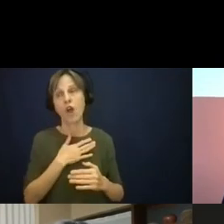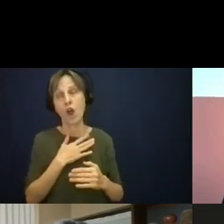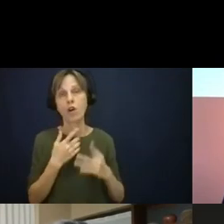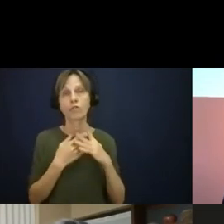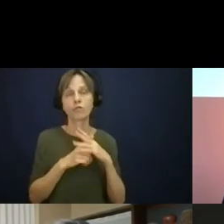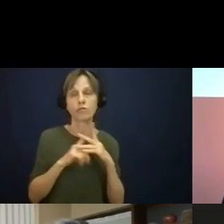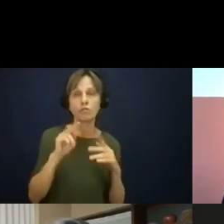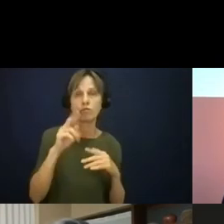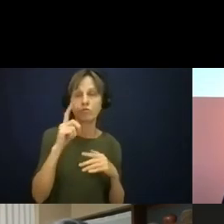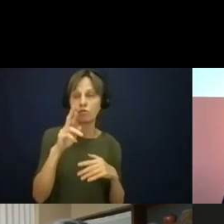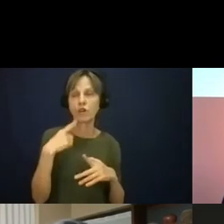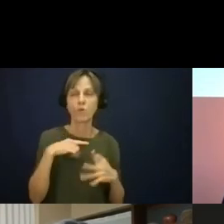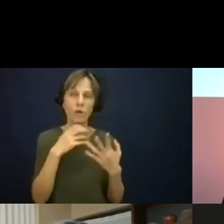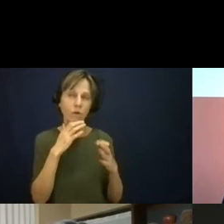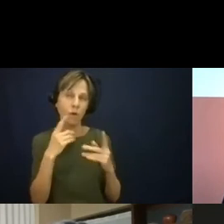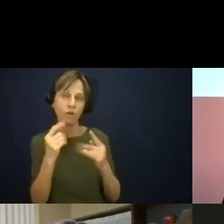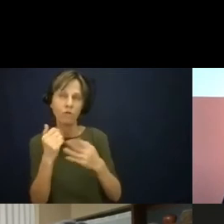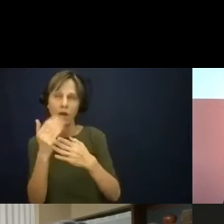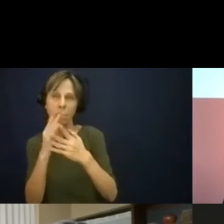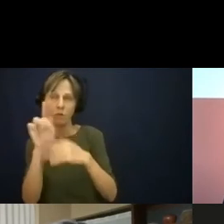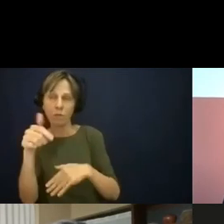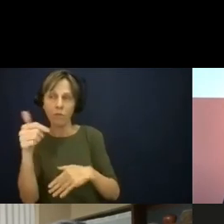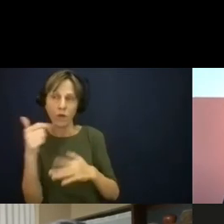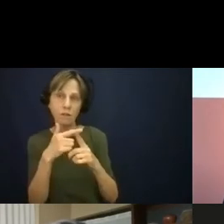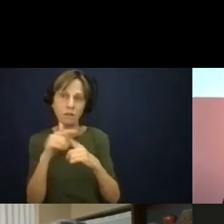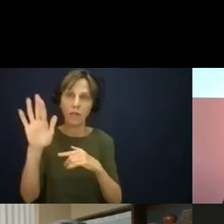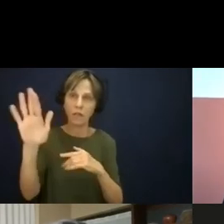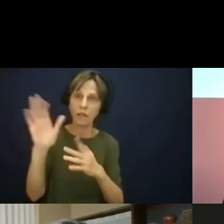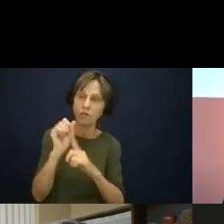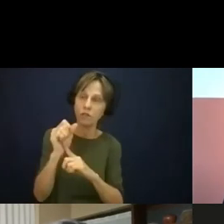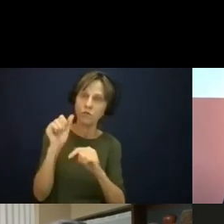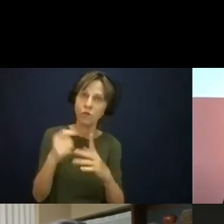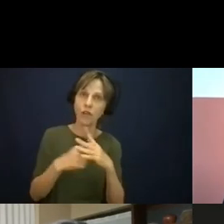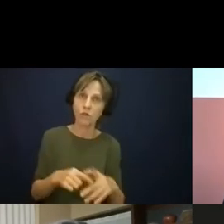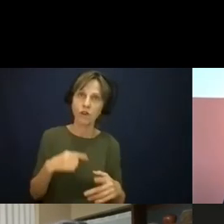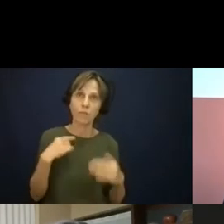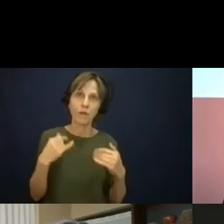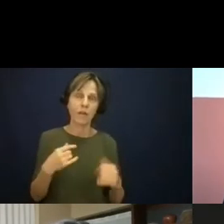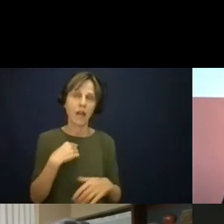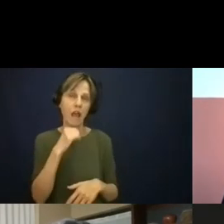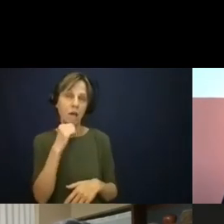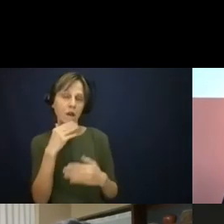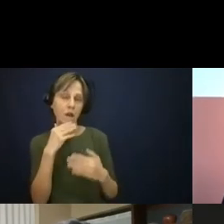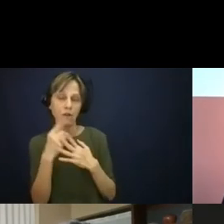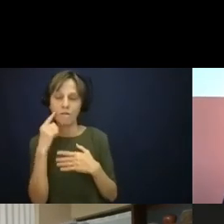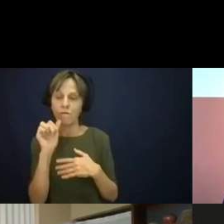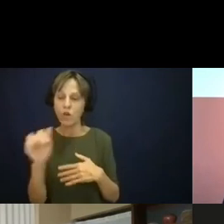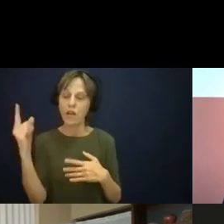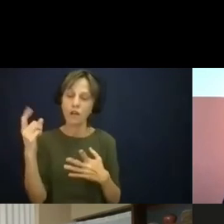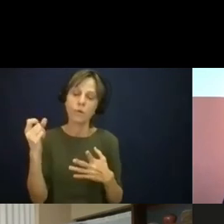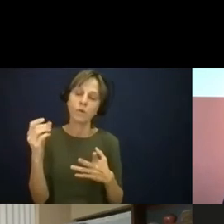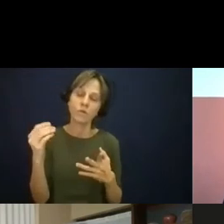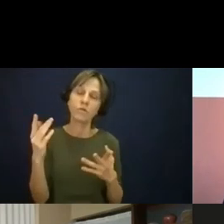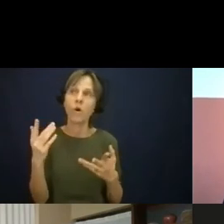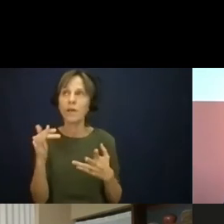don't want to go and try to assist someone else and their situation trigger me, and now I'm no good to anyone. And so it's